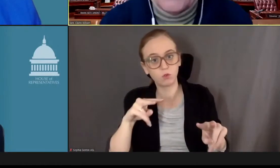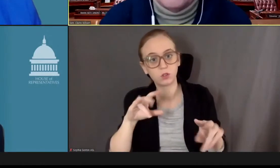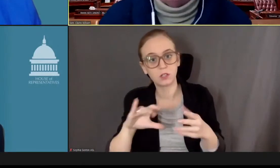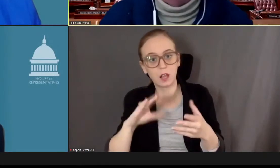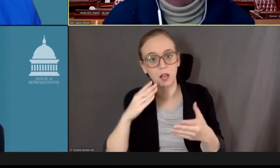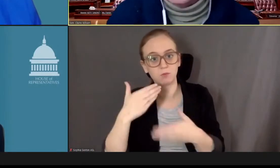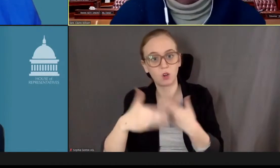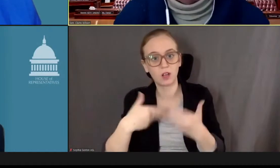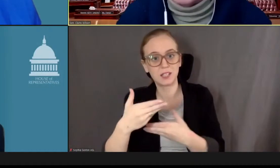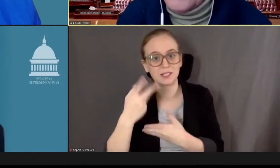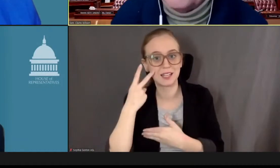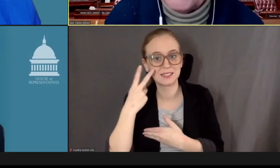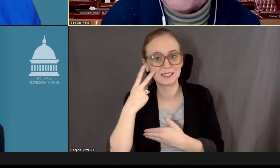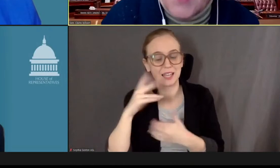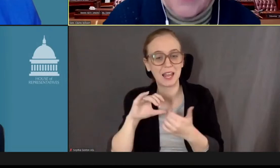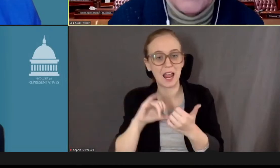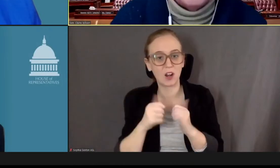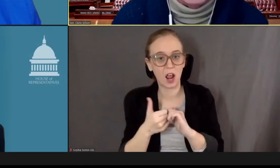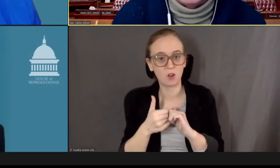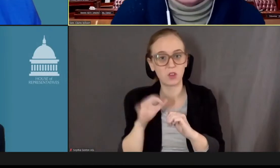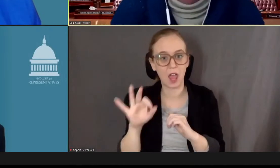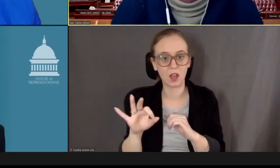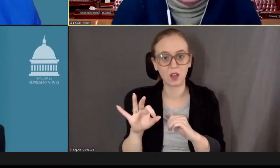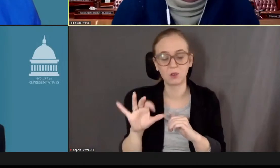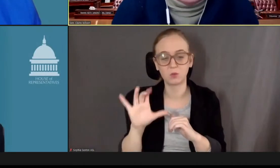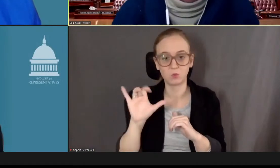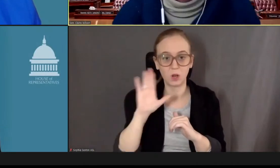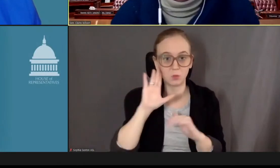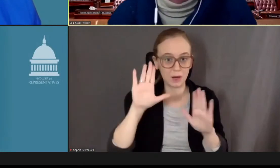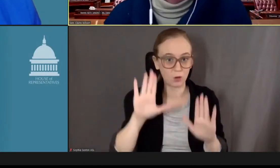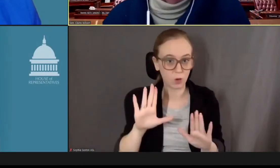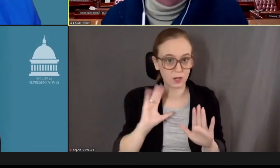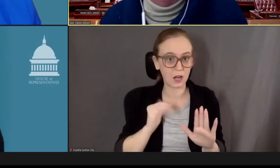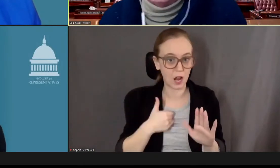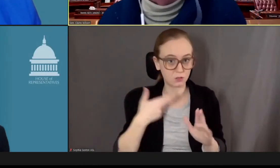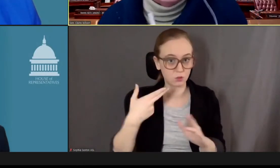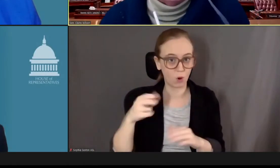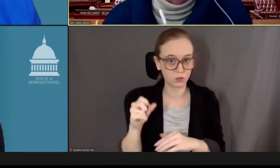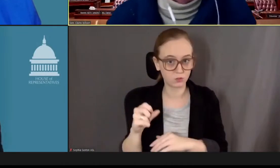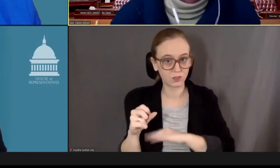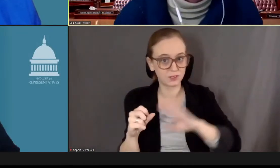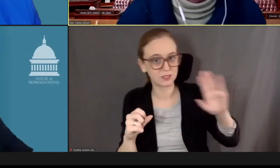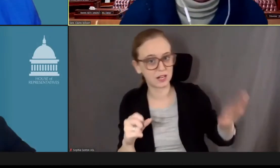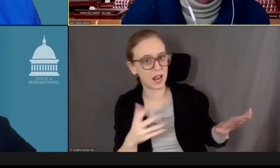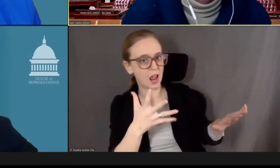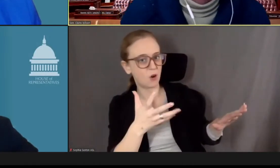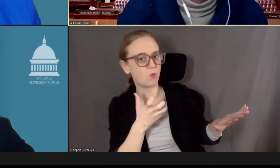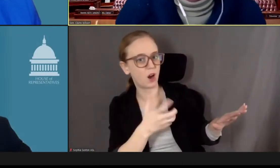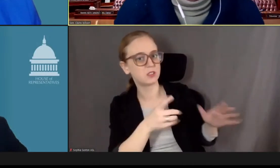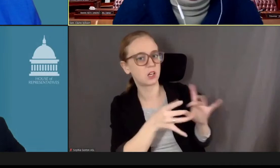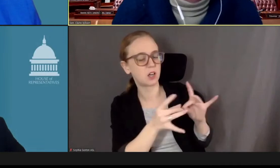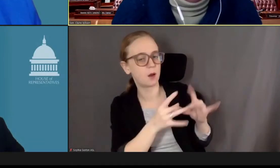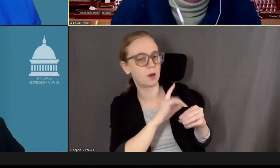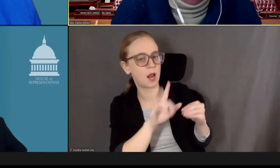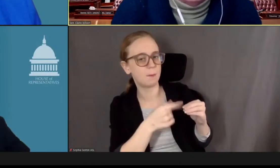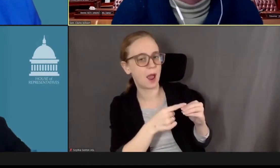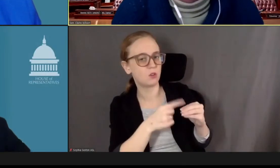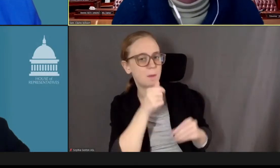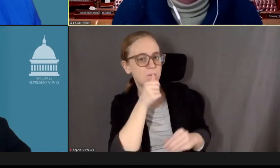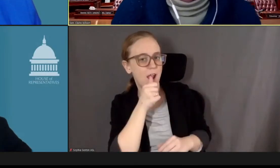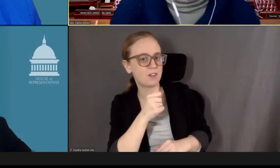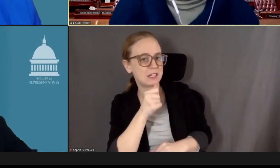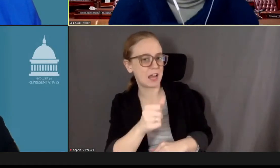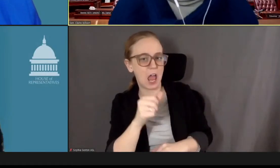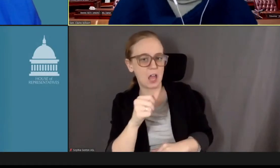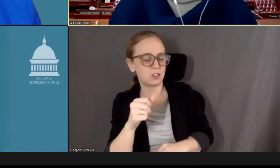Travis, could I take a shot at just talking about the private nonprofits and the community-based organizations, because they too have